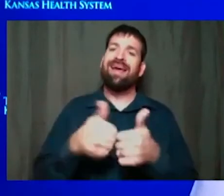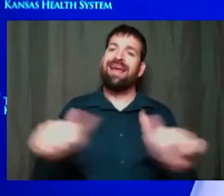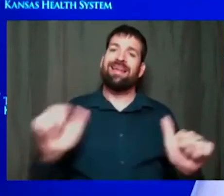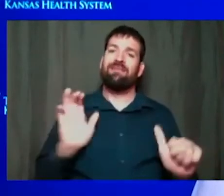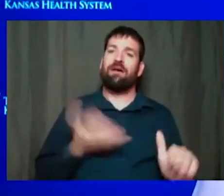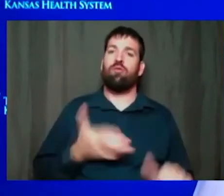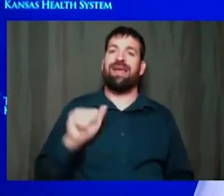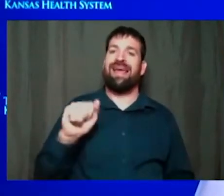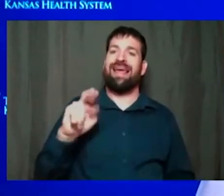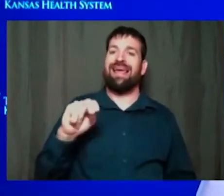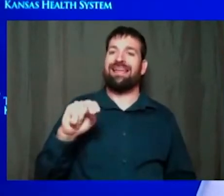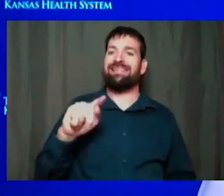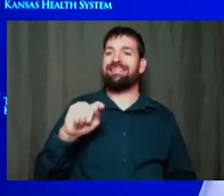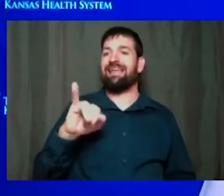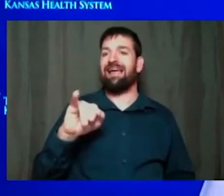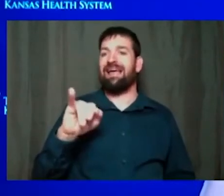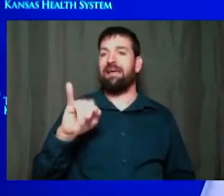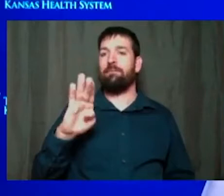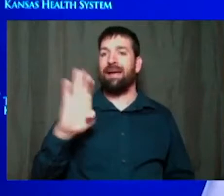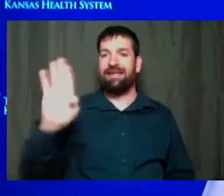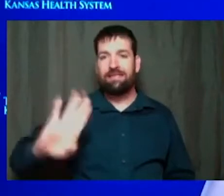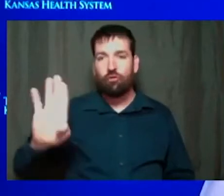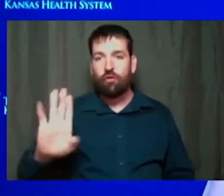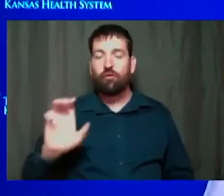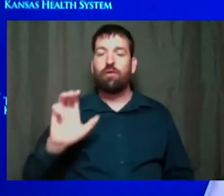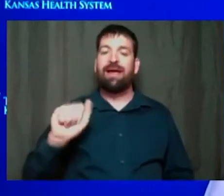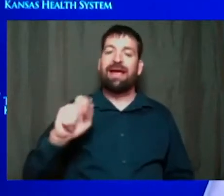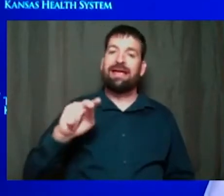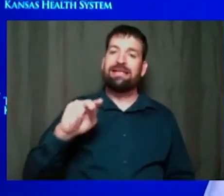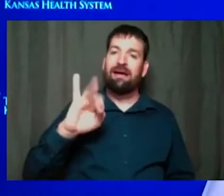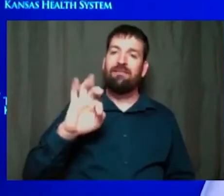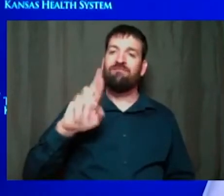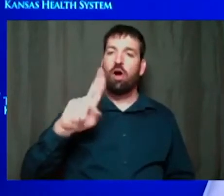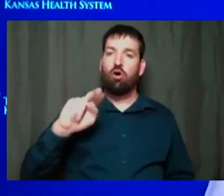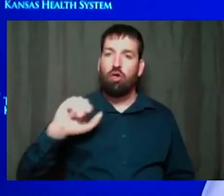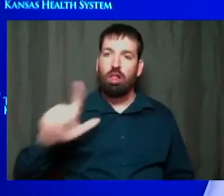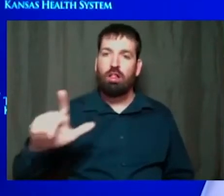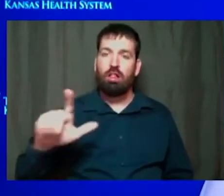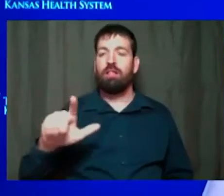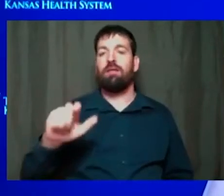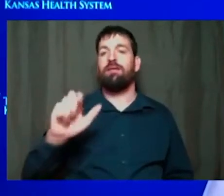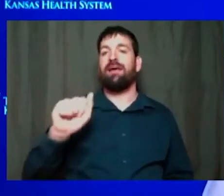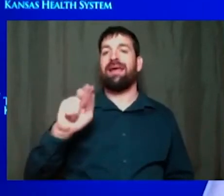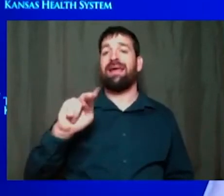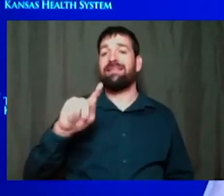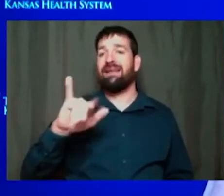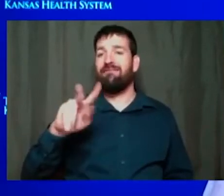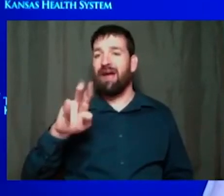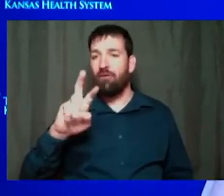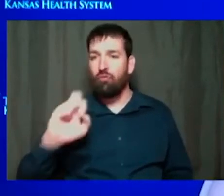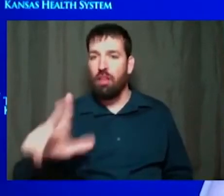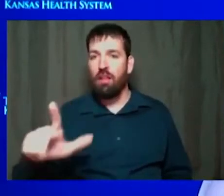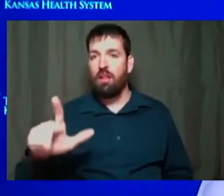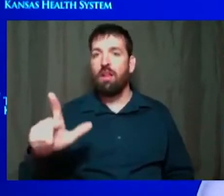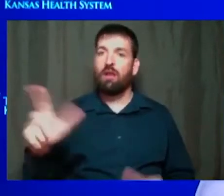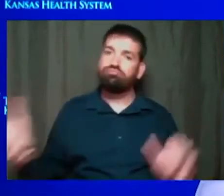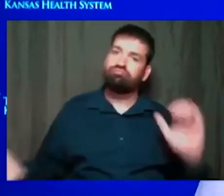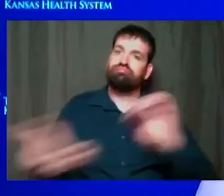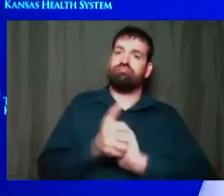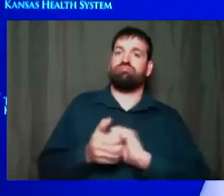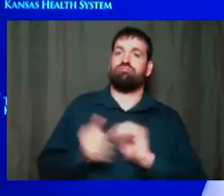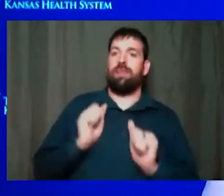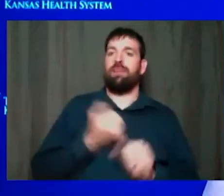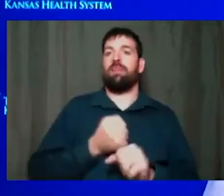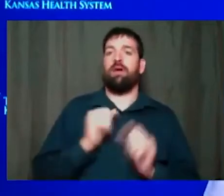drugs, our antibacterial drugs, our antifungal drugs, and our antiviral drugs, they work in combination with our immune system as well. And so it's very important to have